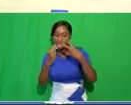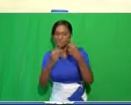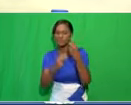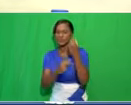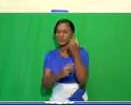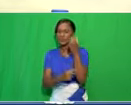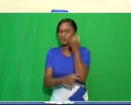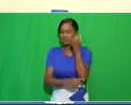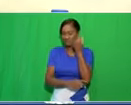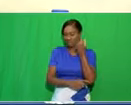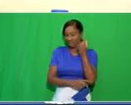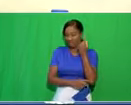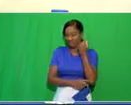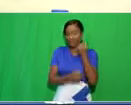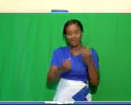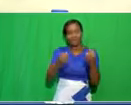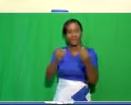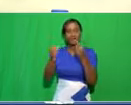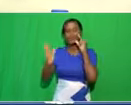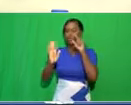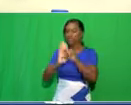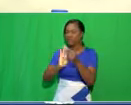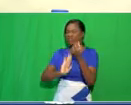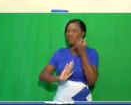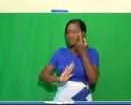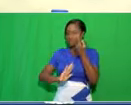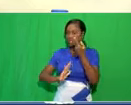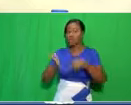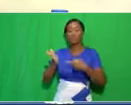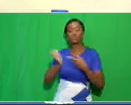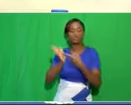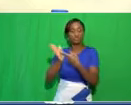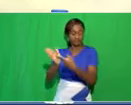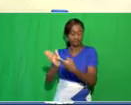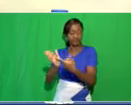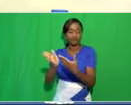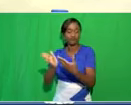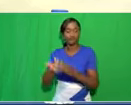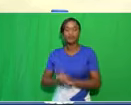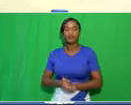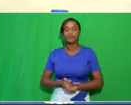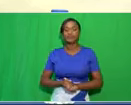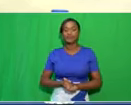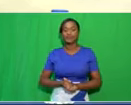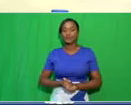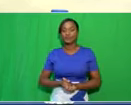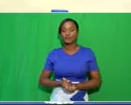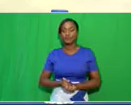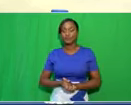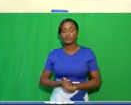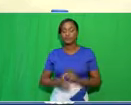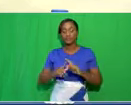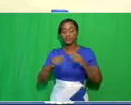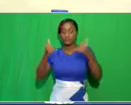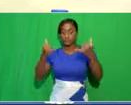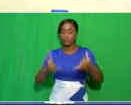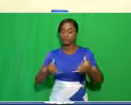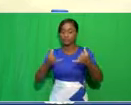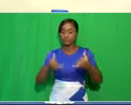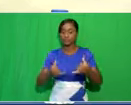sift through the many graphs and understand exactly what was being presented to them. But at this point in